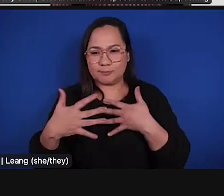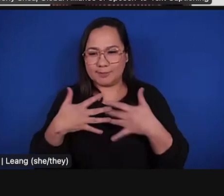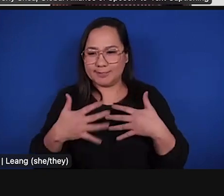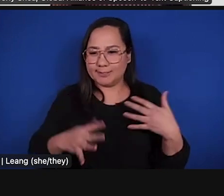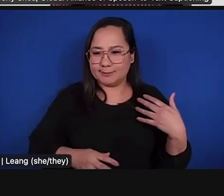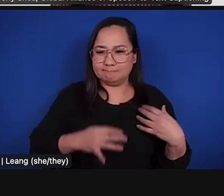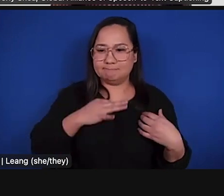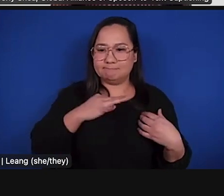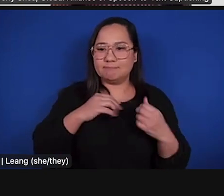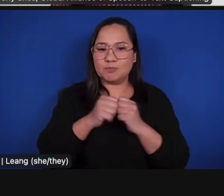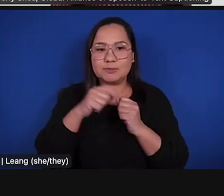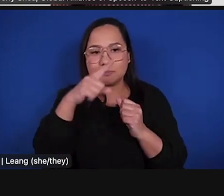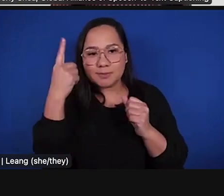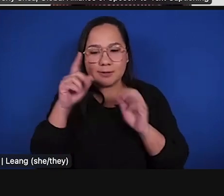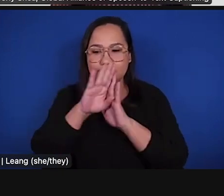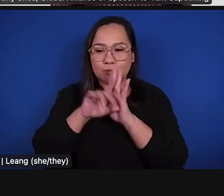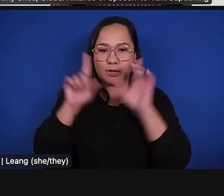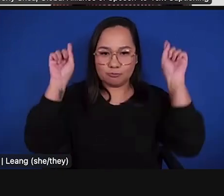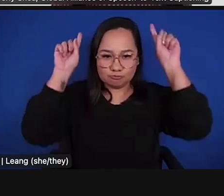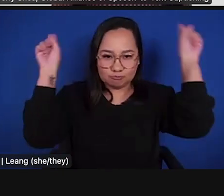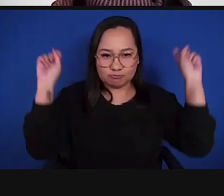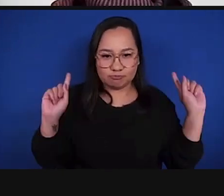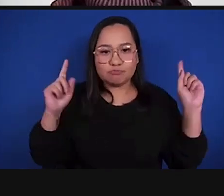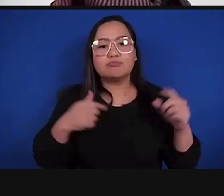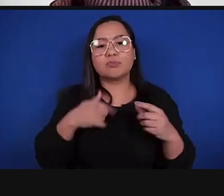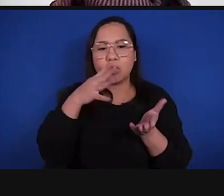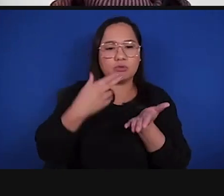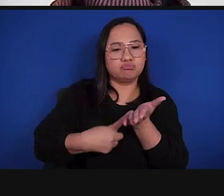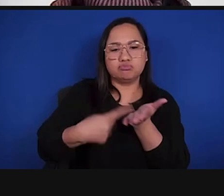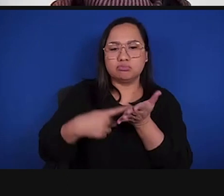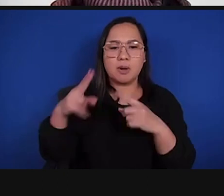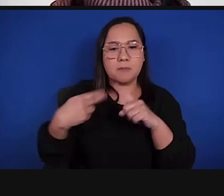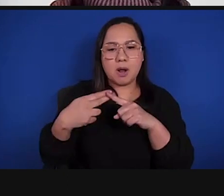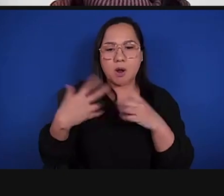I'm going to talk about speech-to-text services today. Next slide, please.